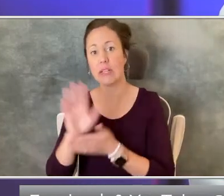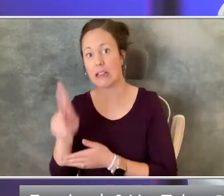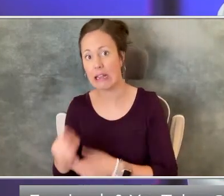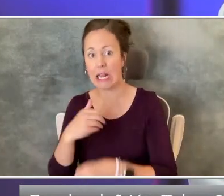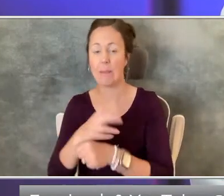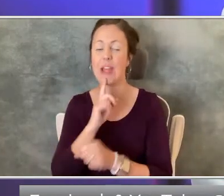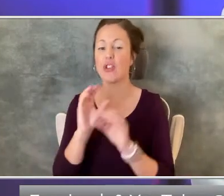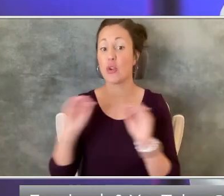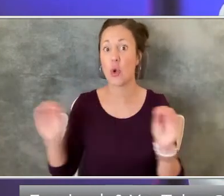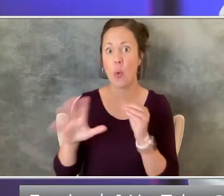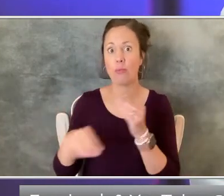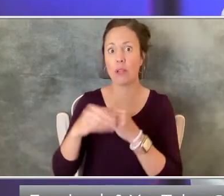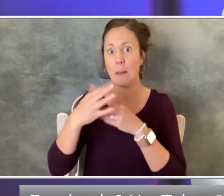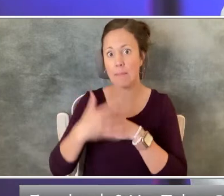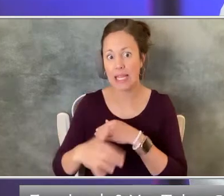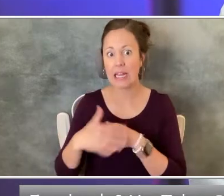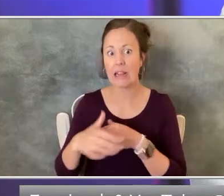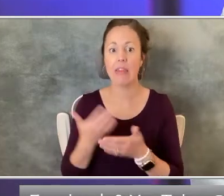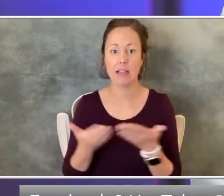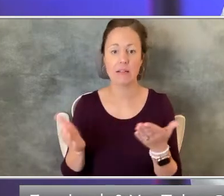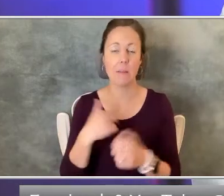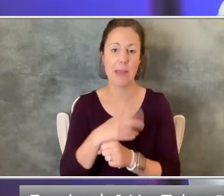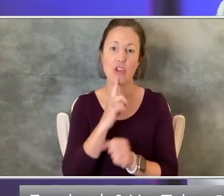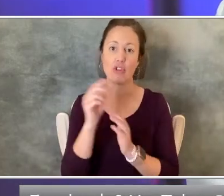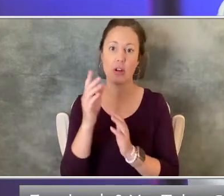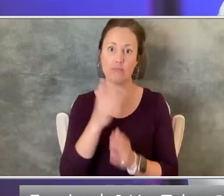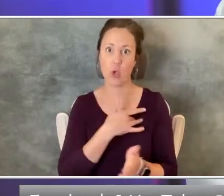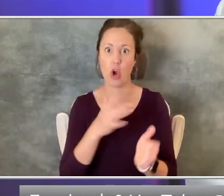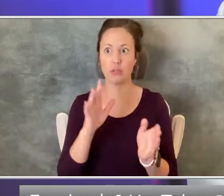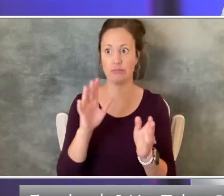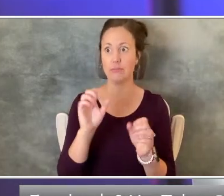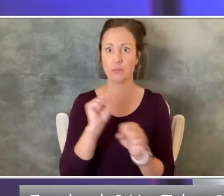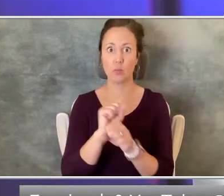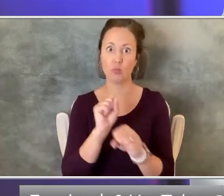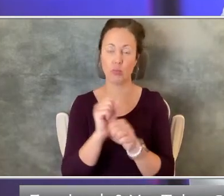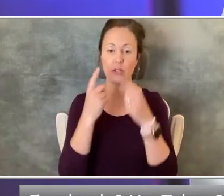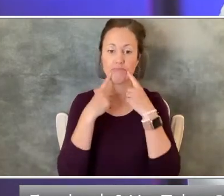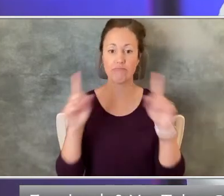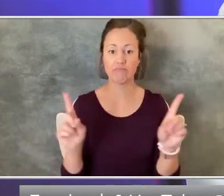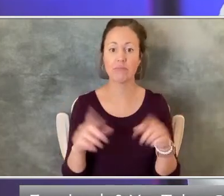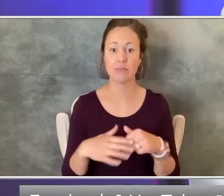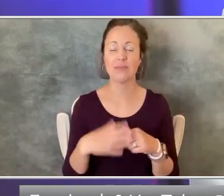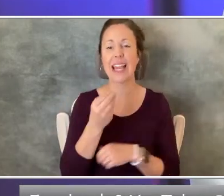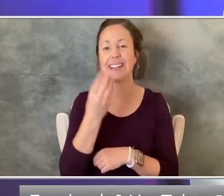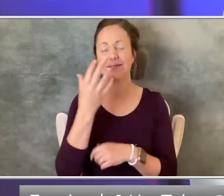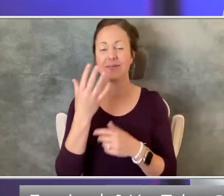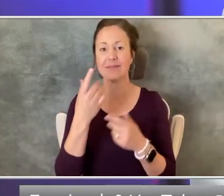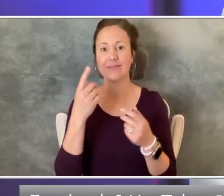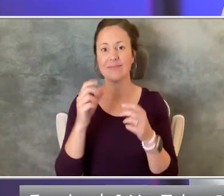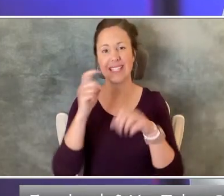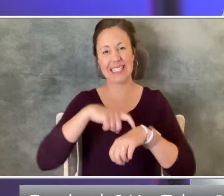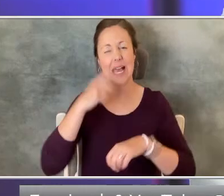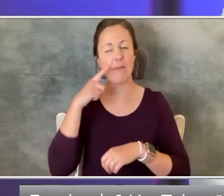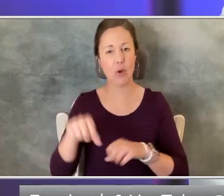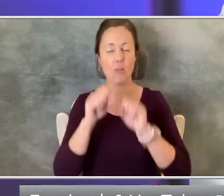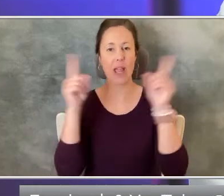and all these other things, and the heart's working properly. So you add some anesthetic time onto that, and it usually takes about 4 or 5 hours. But the actual